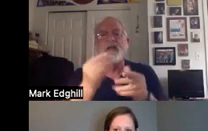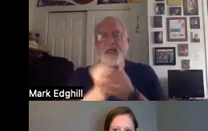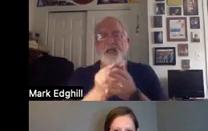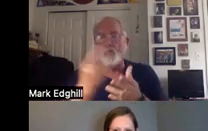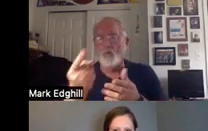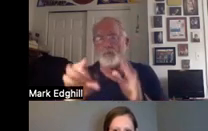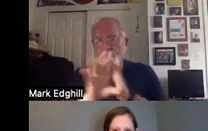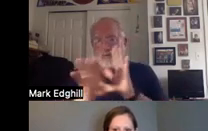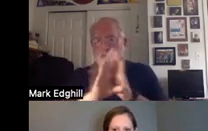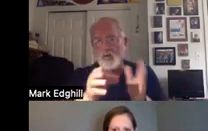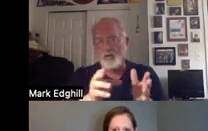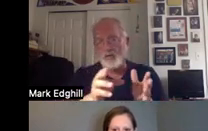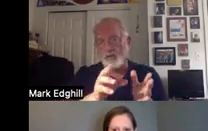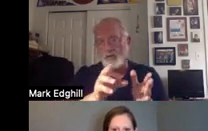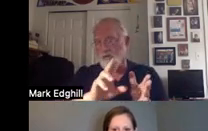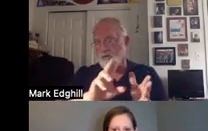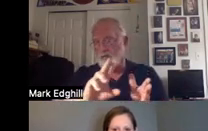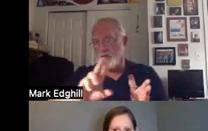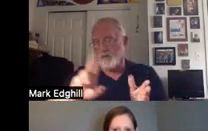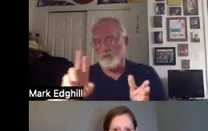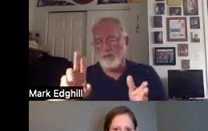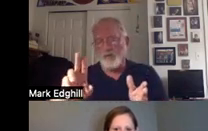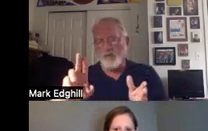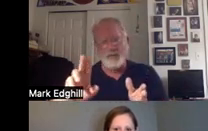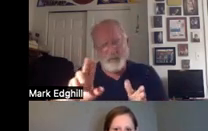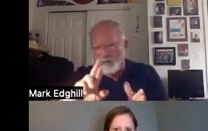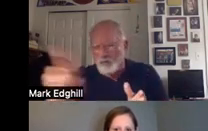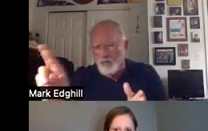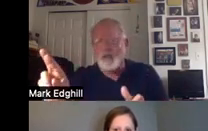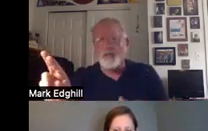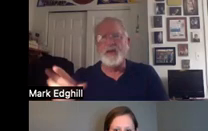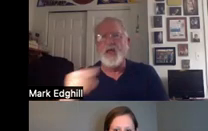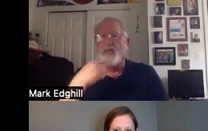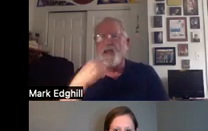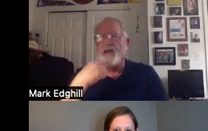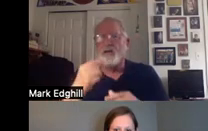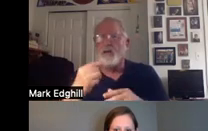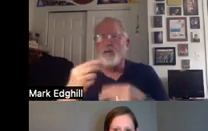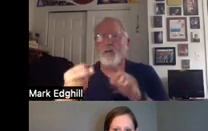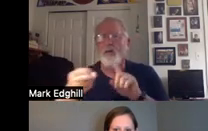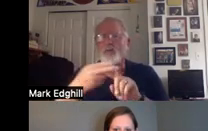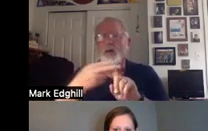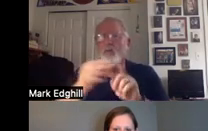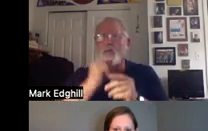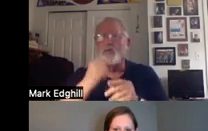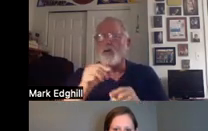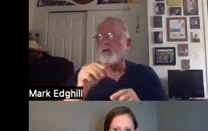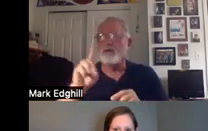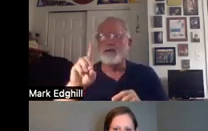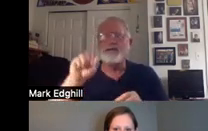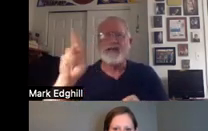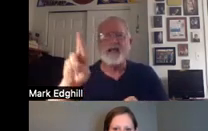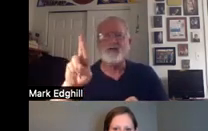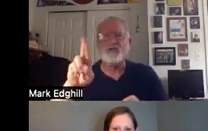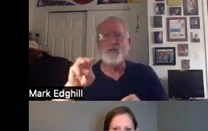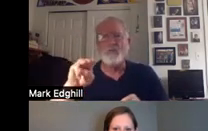see that. Also you can see that one picture off to the right. That is, I believe, on the right side there.